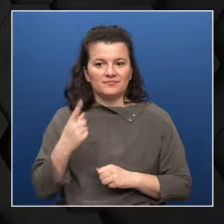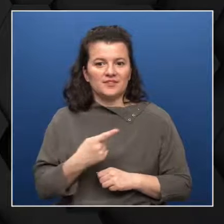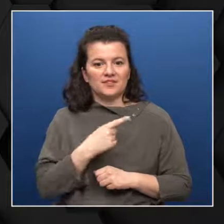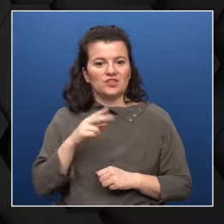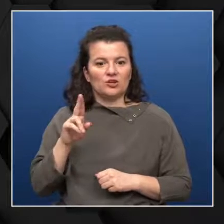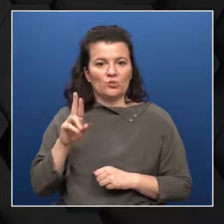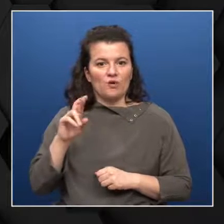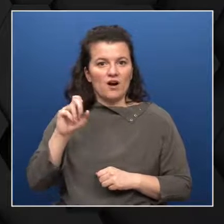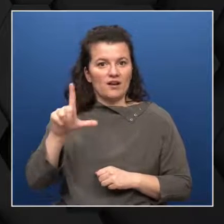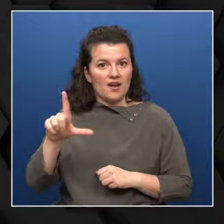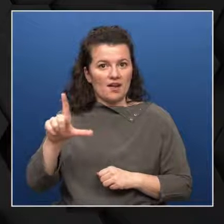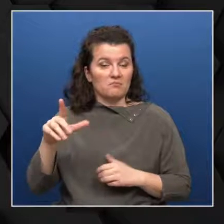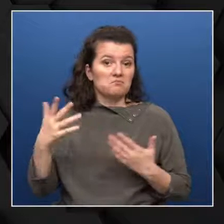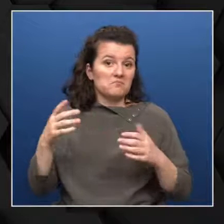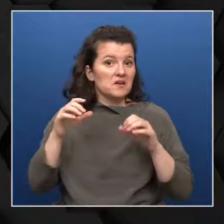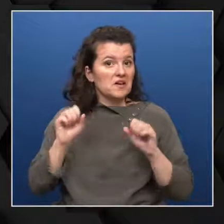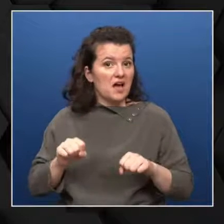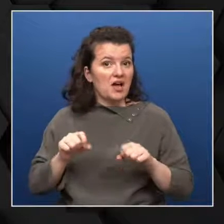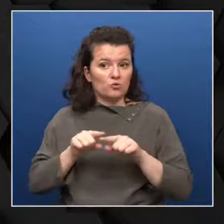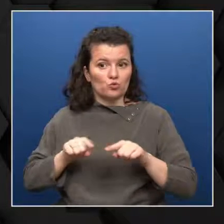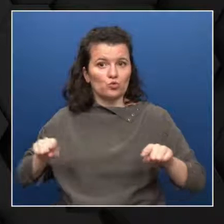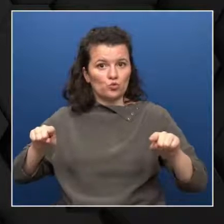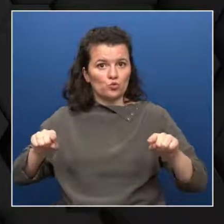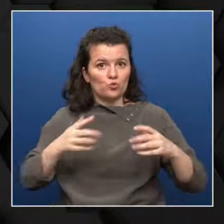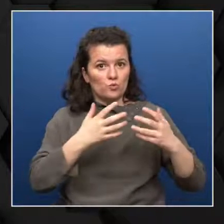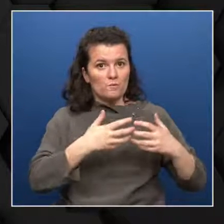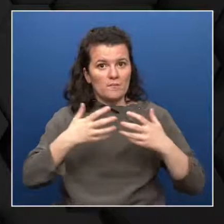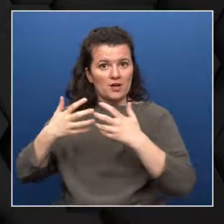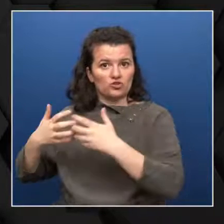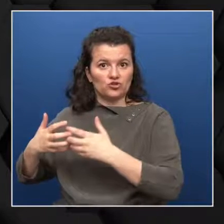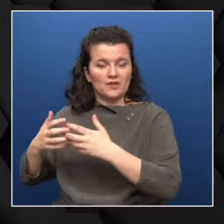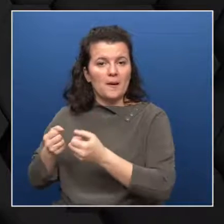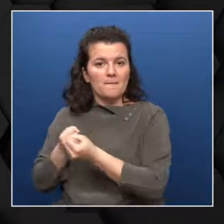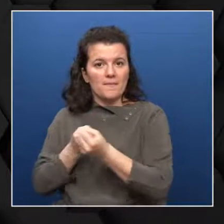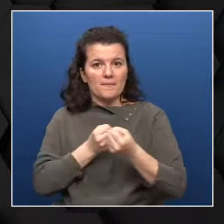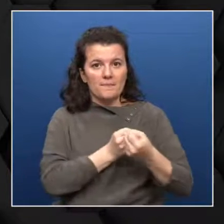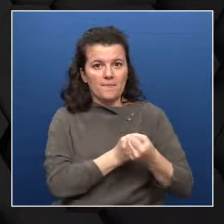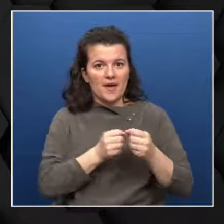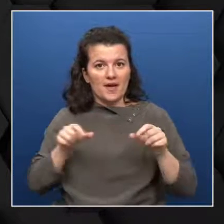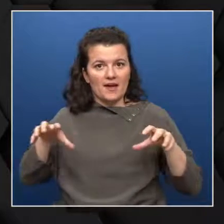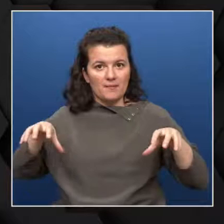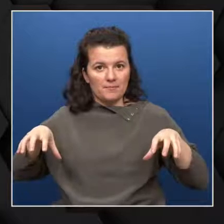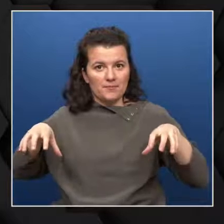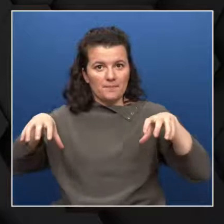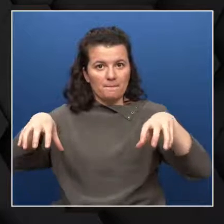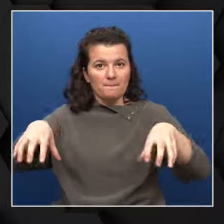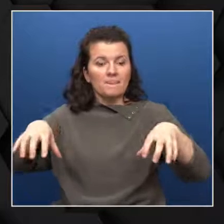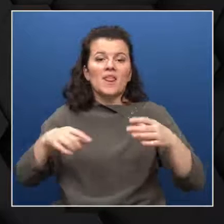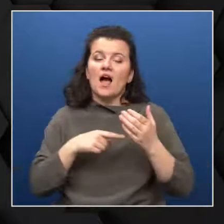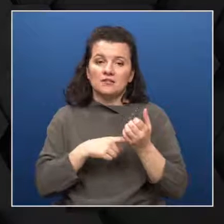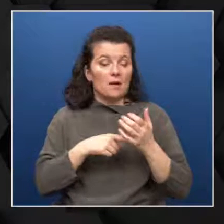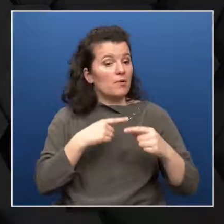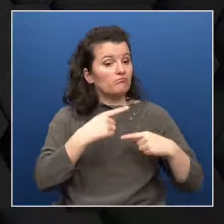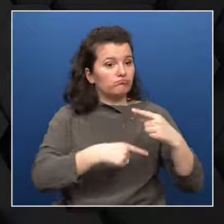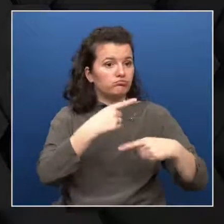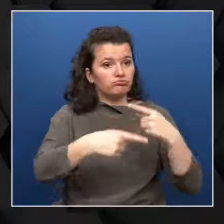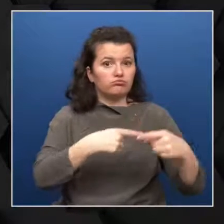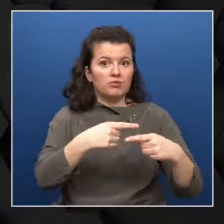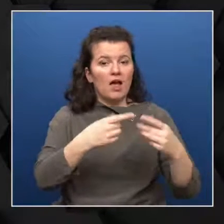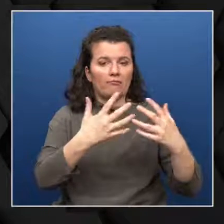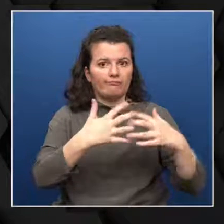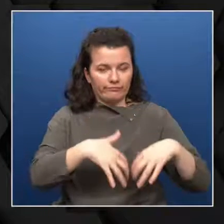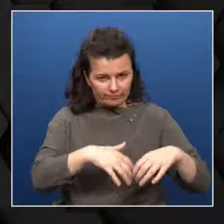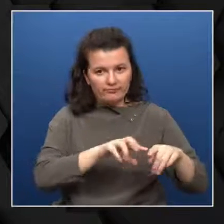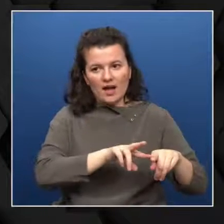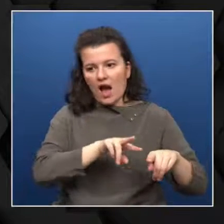2 machines to it. As a backup, it will. If one machine crashes, the other one can take it over, and the stream